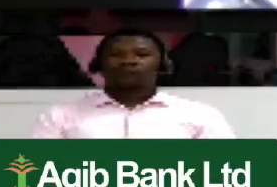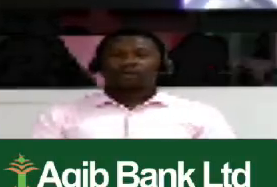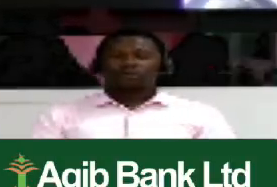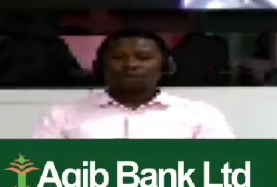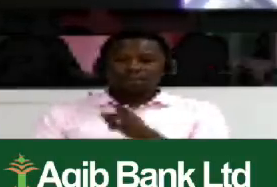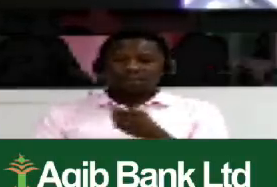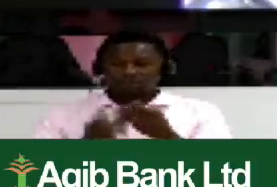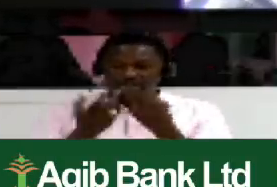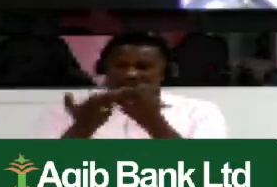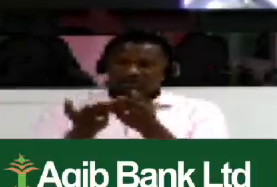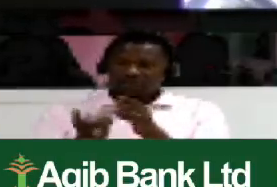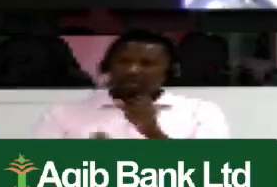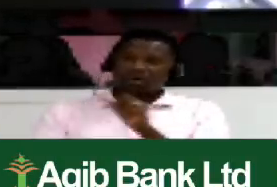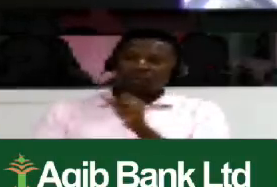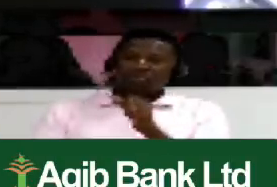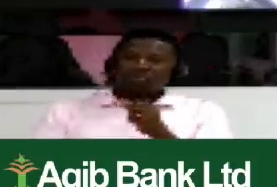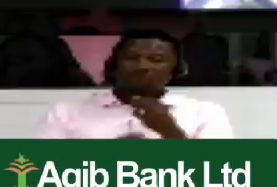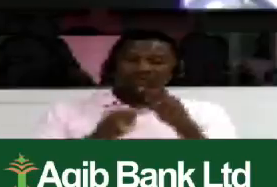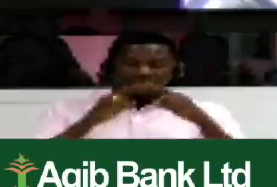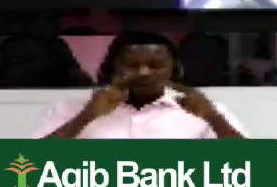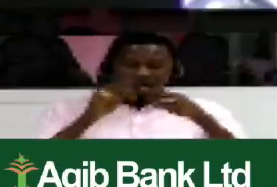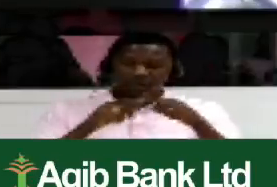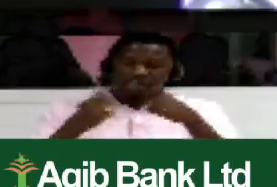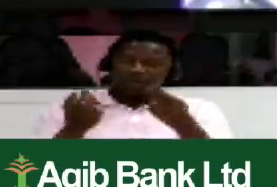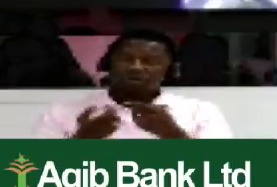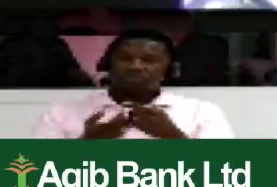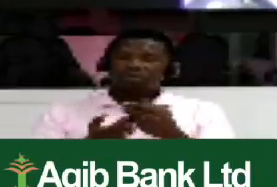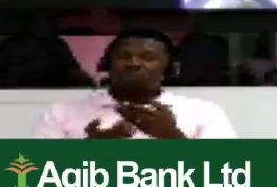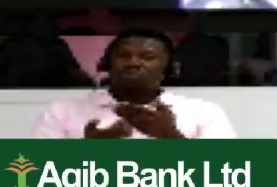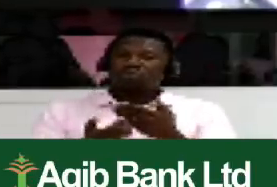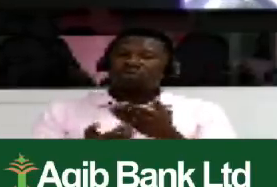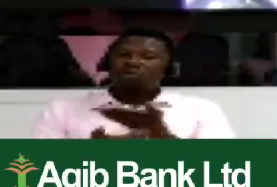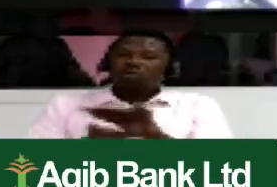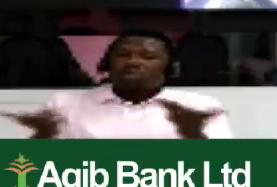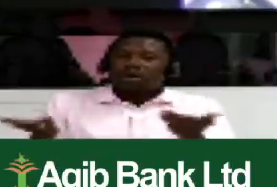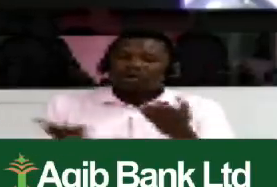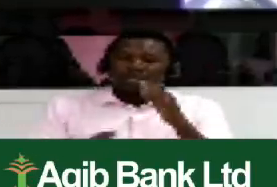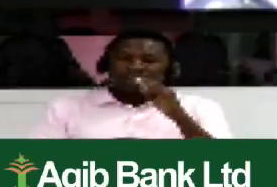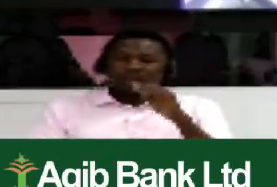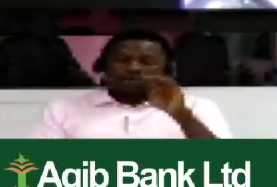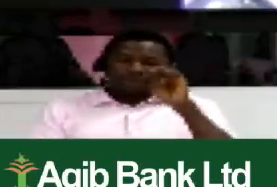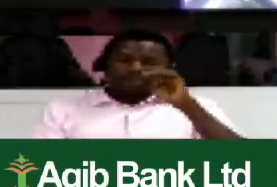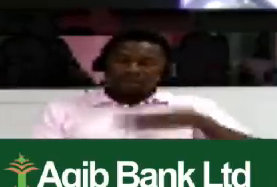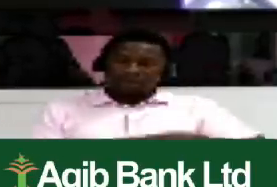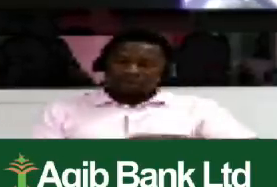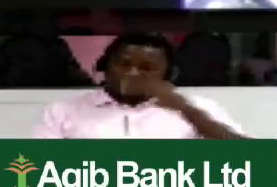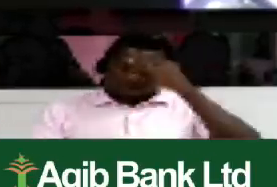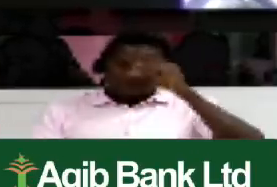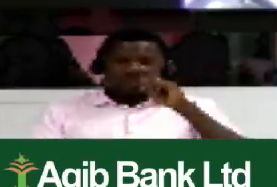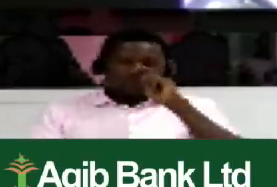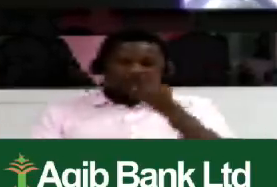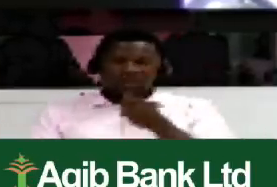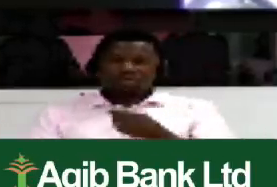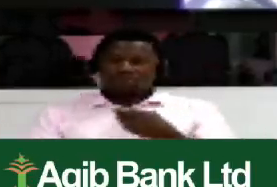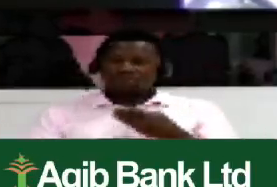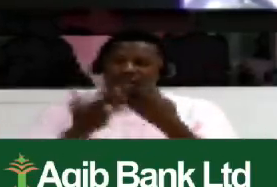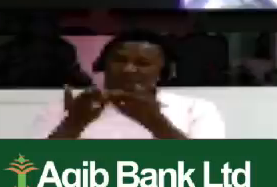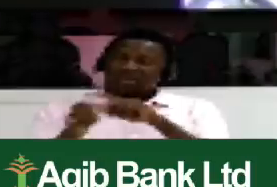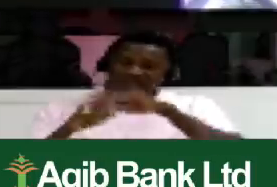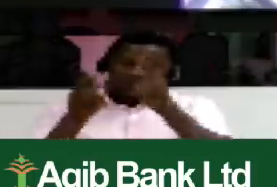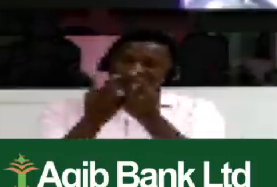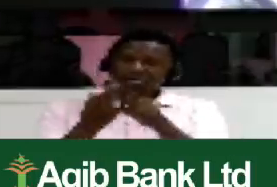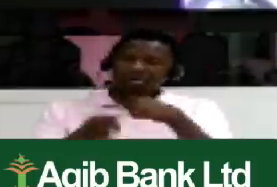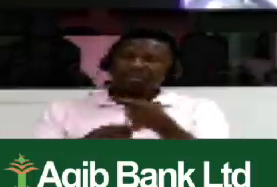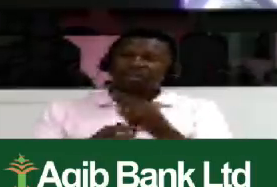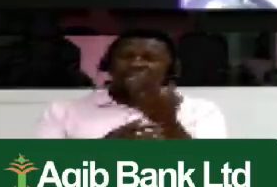Did he provide you with any information as to the cause of Ibrahim's death? Was he told anything by the doctors, or